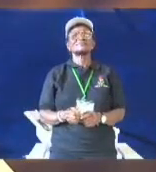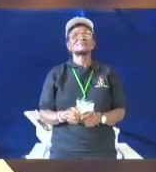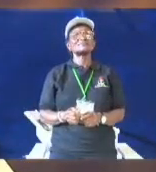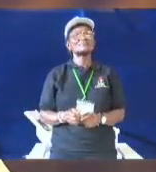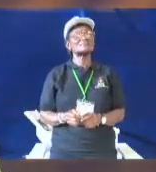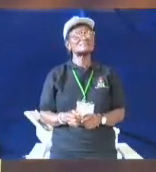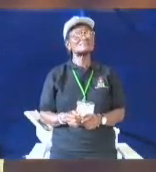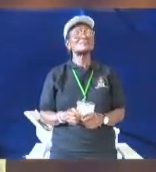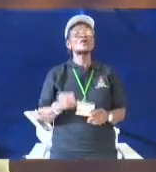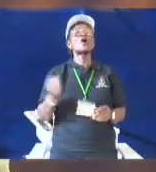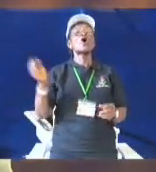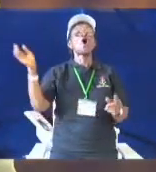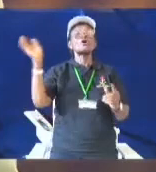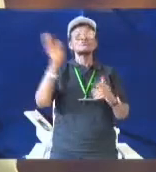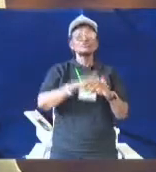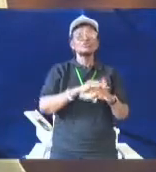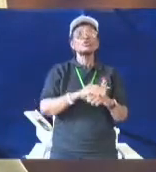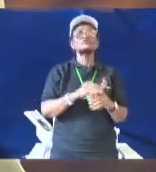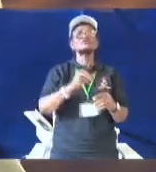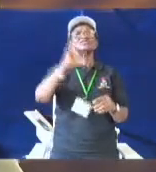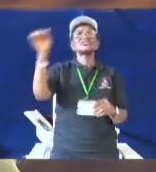got to Jericho.